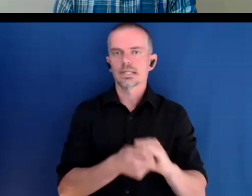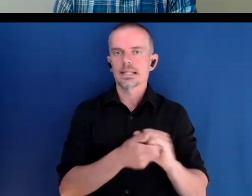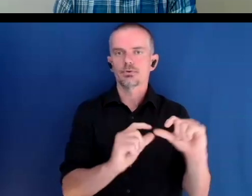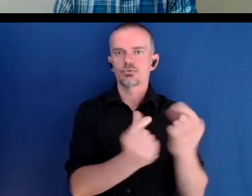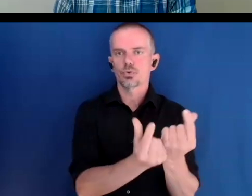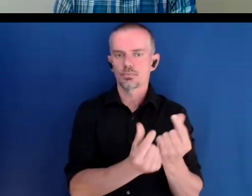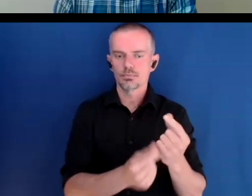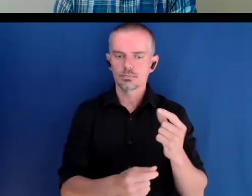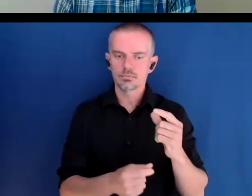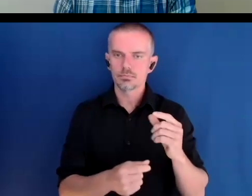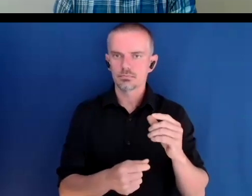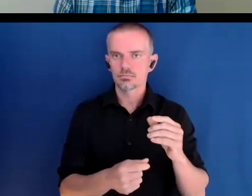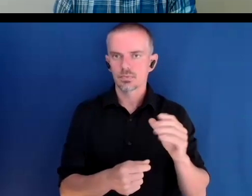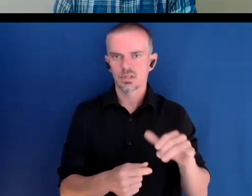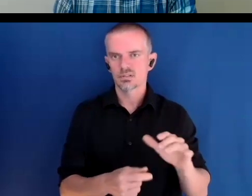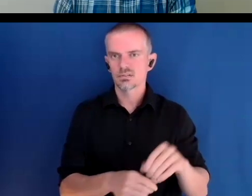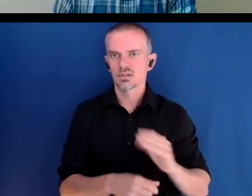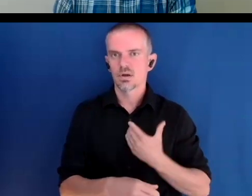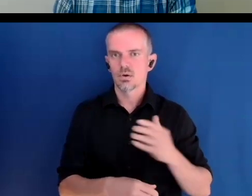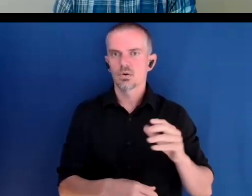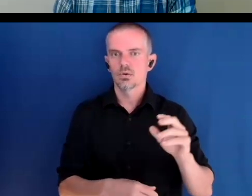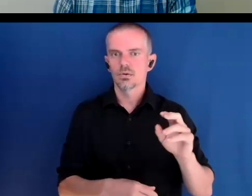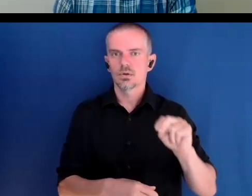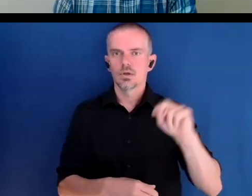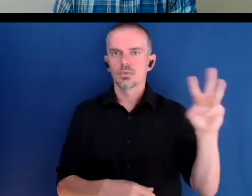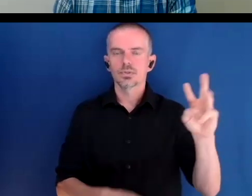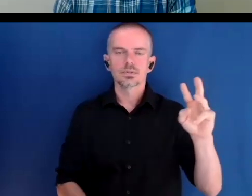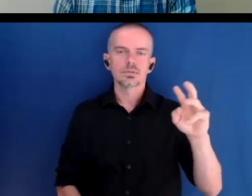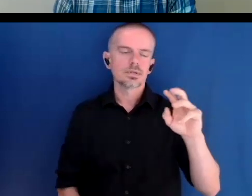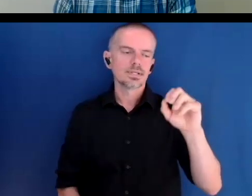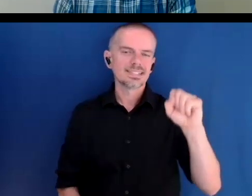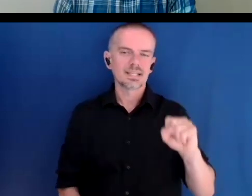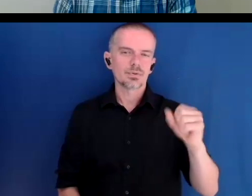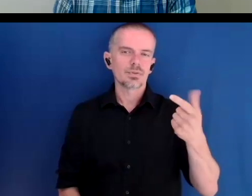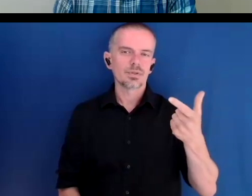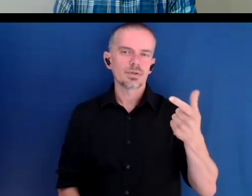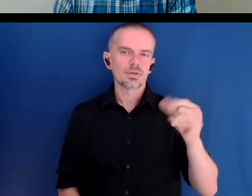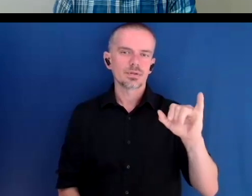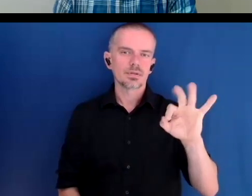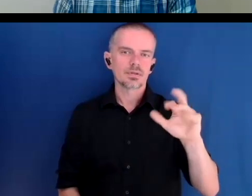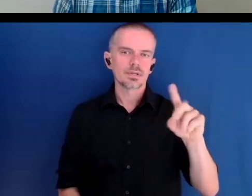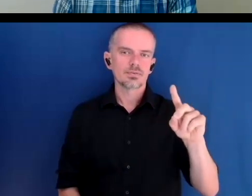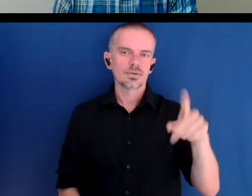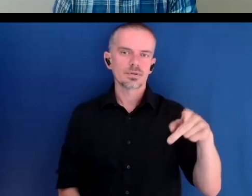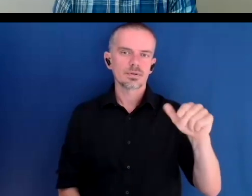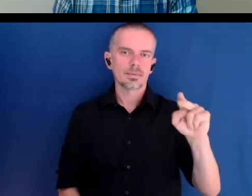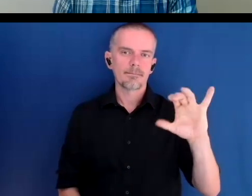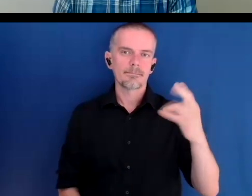part of the Northwest, the South Gifford Pinchot Collaborative. And so that's been a mechanism that has helped fund some